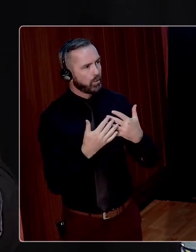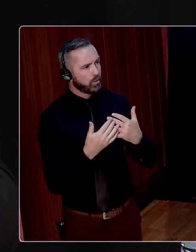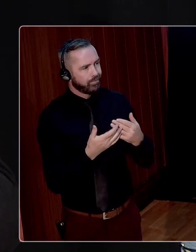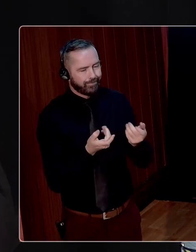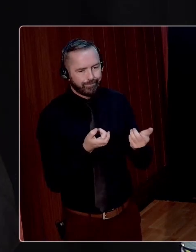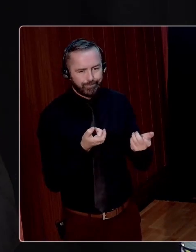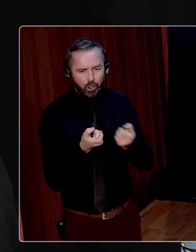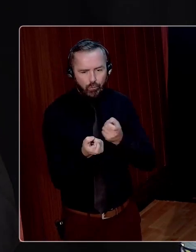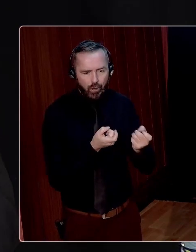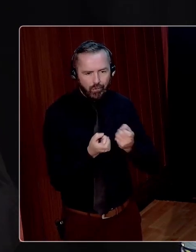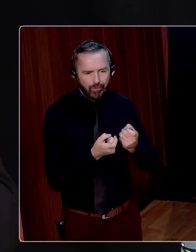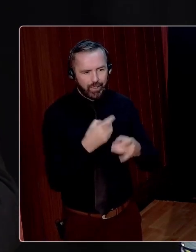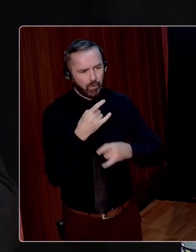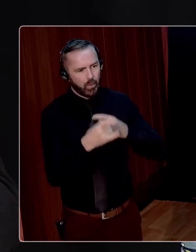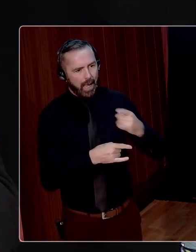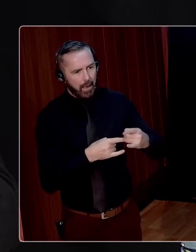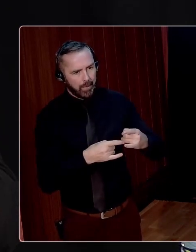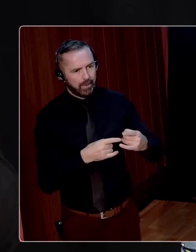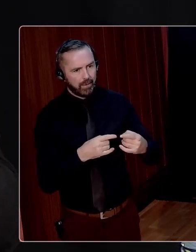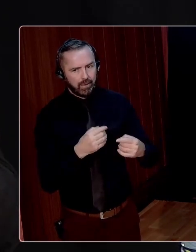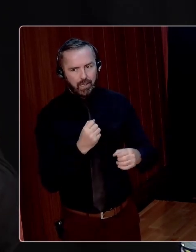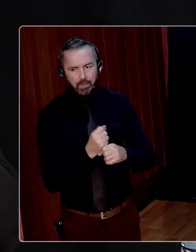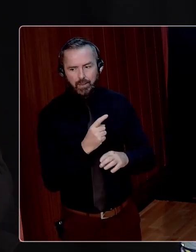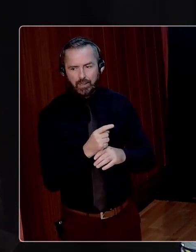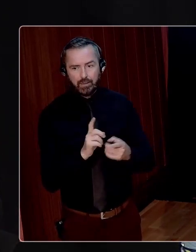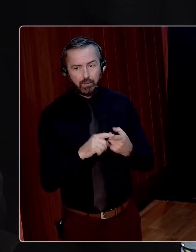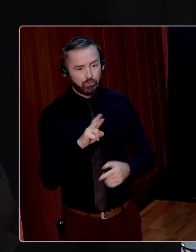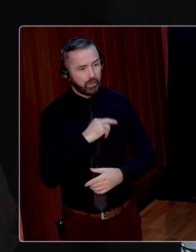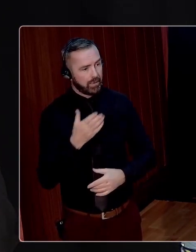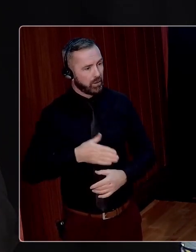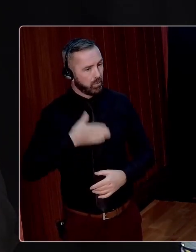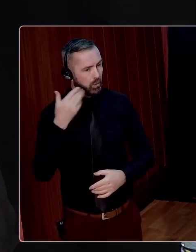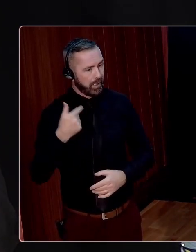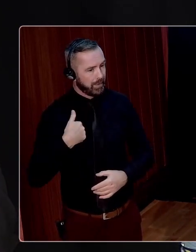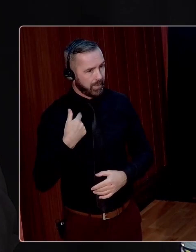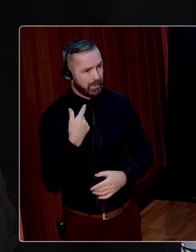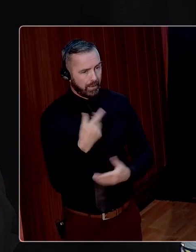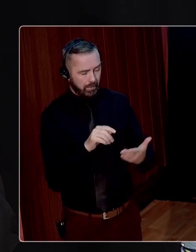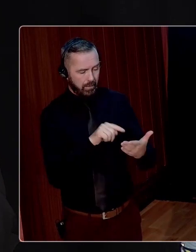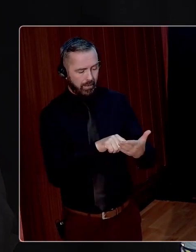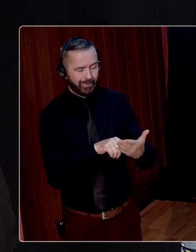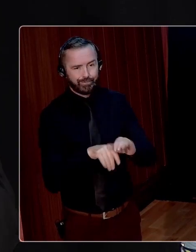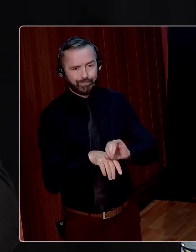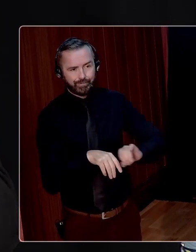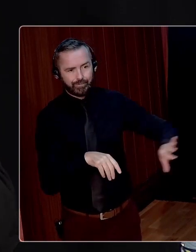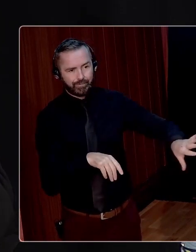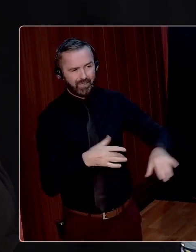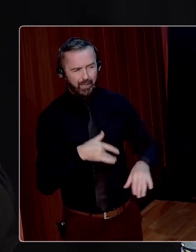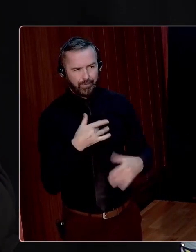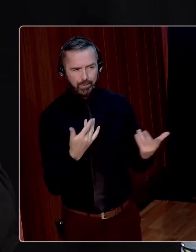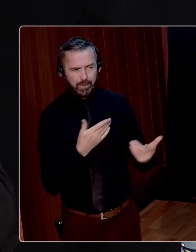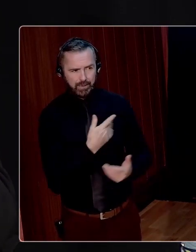so much choreography, I suppose, of something that was happening. And it surprised me that the thing was put to one side, the matter was put to one side. And I